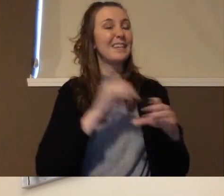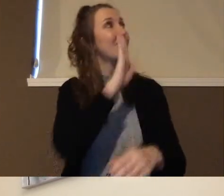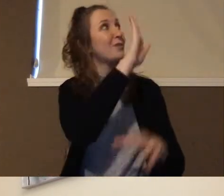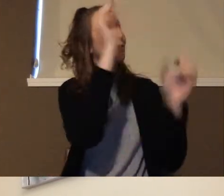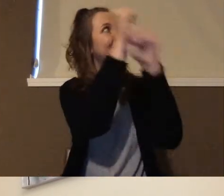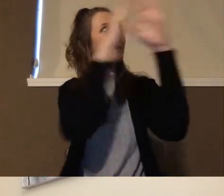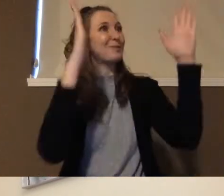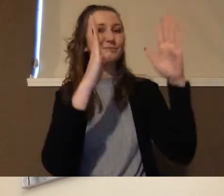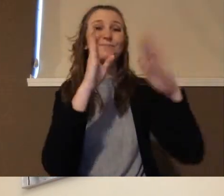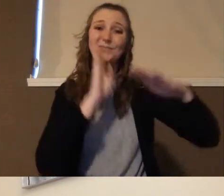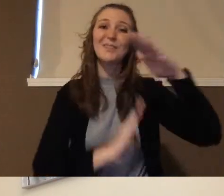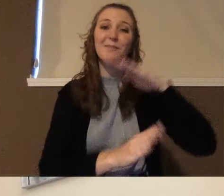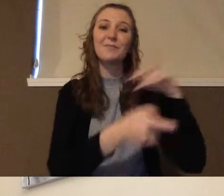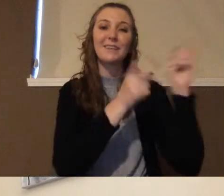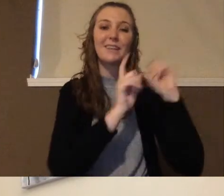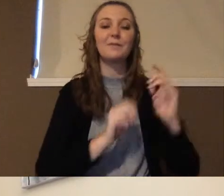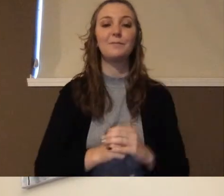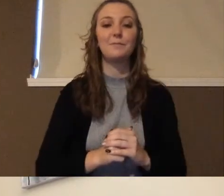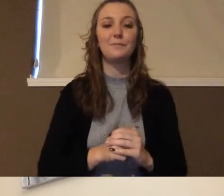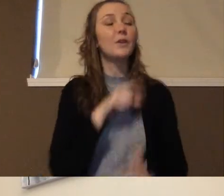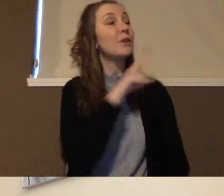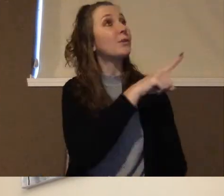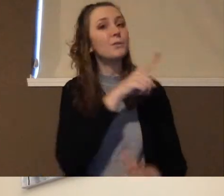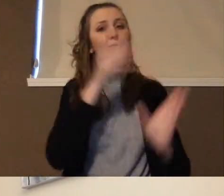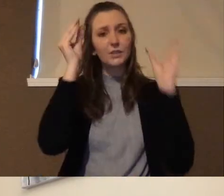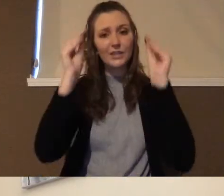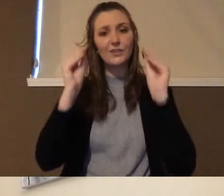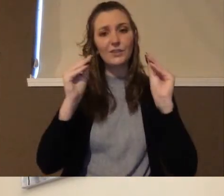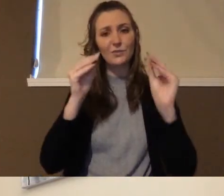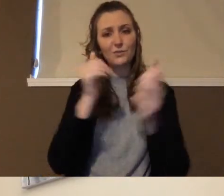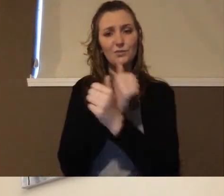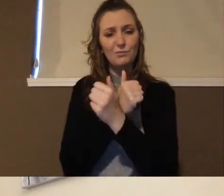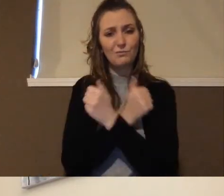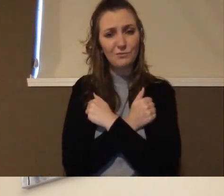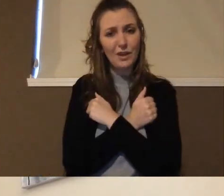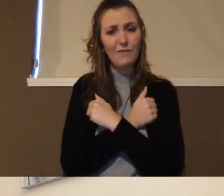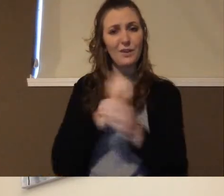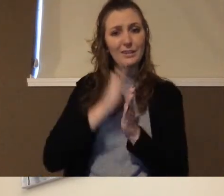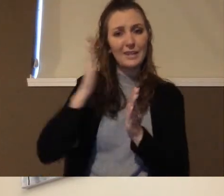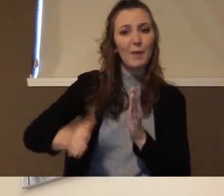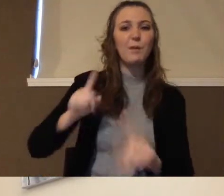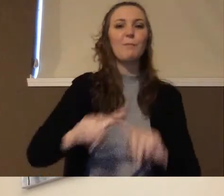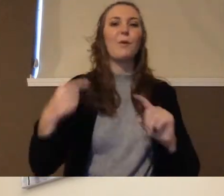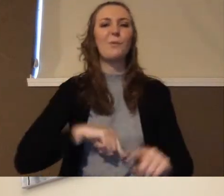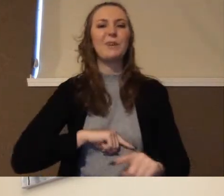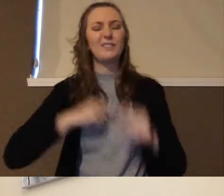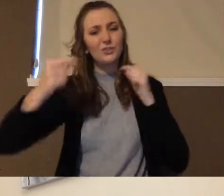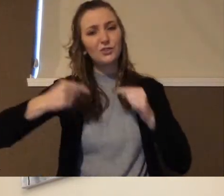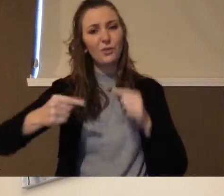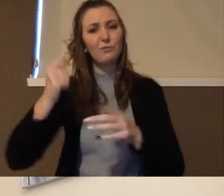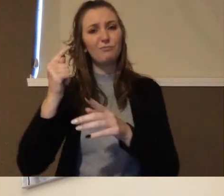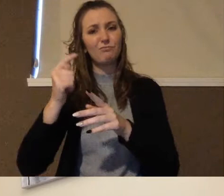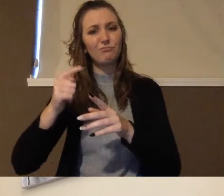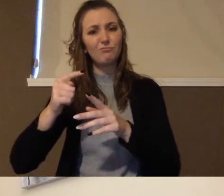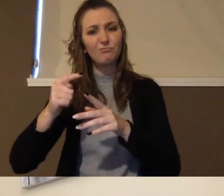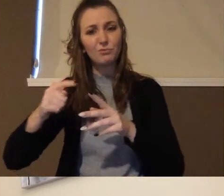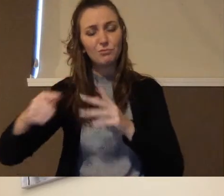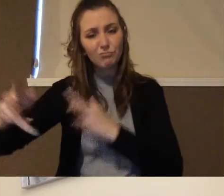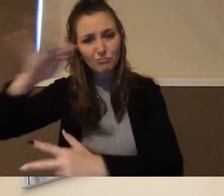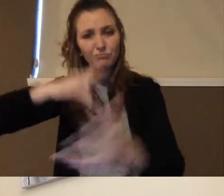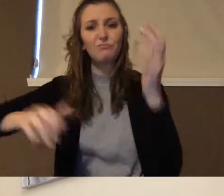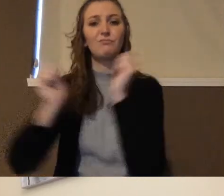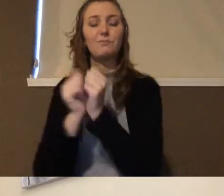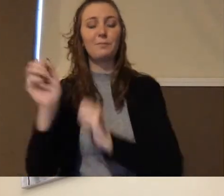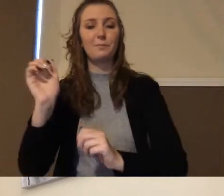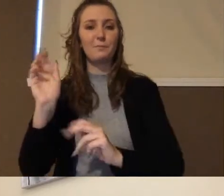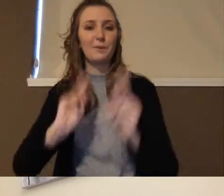You exhort us to love our neighbor, but we struggle to treat people as bearers of your image. In a world where people abuse power to harm the